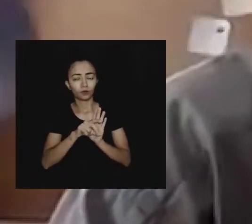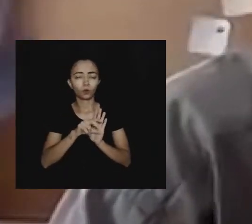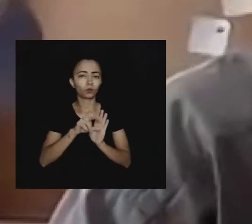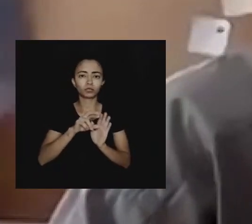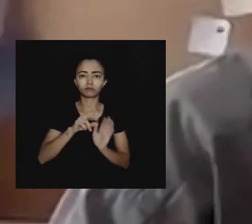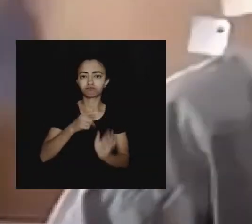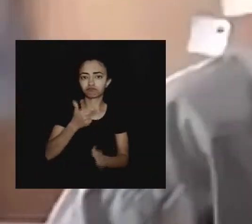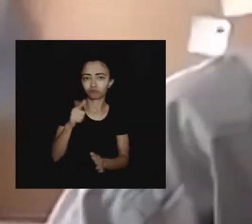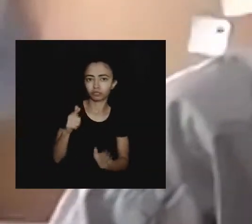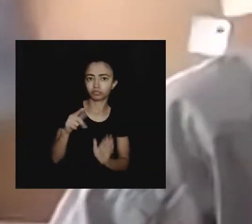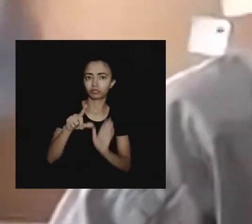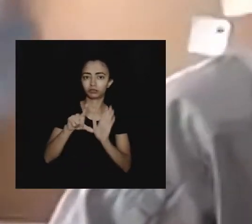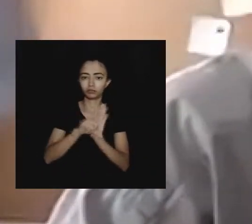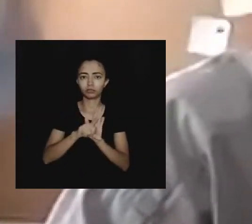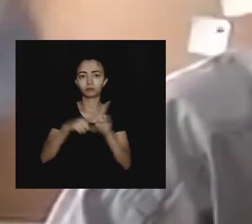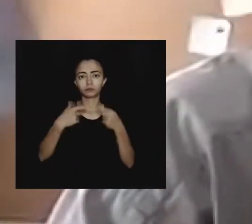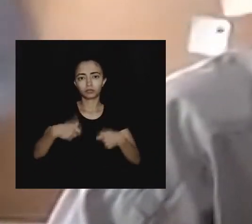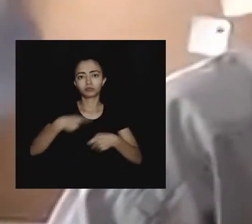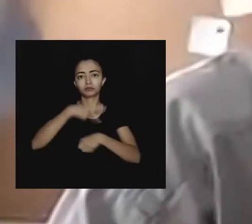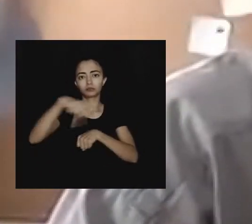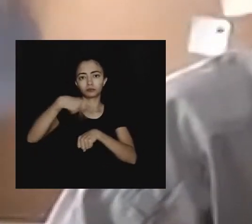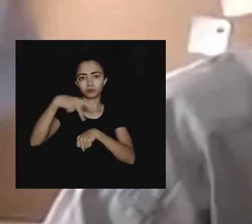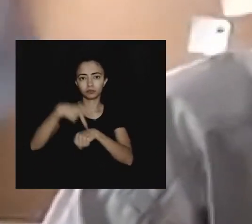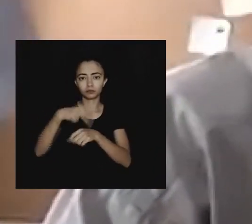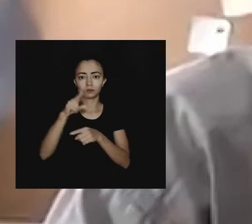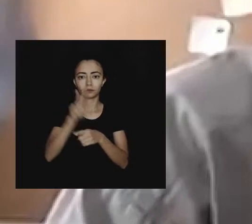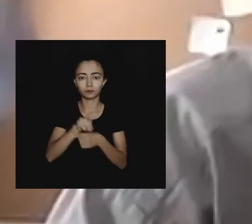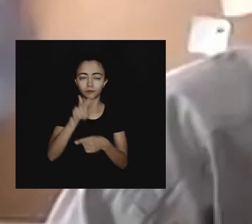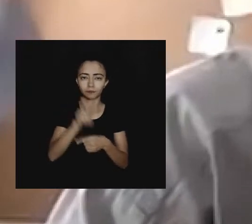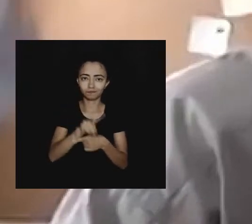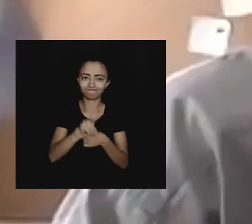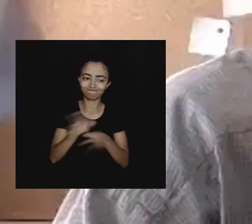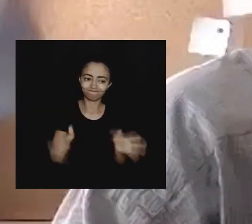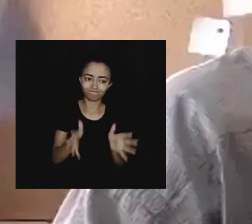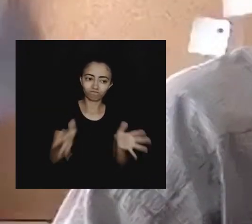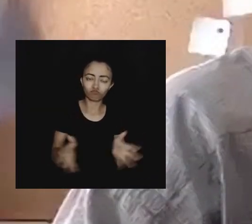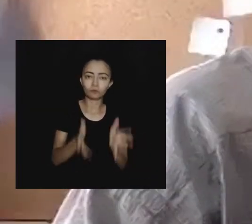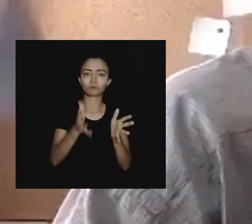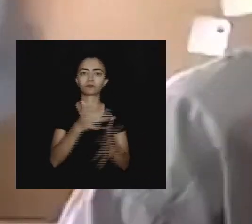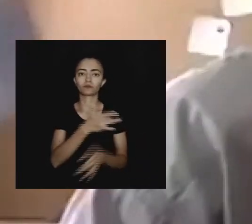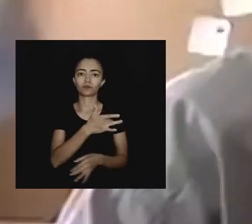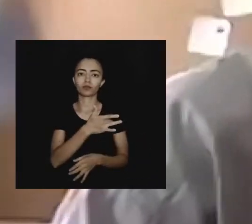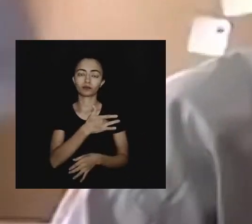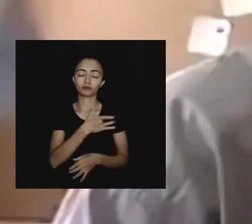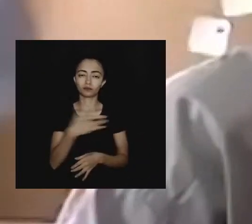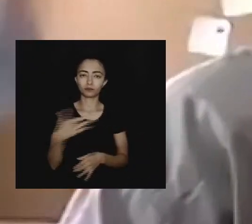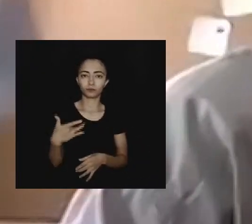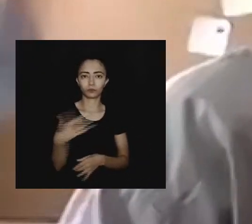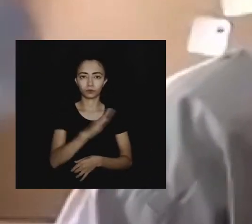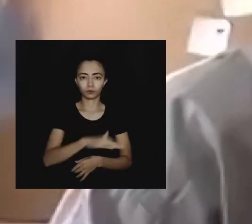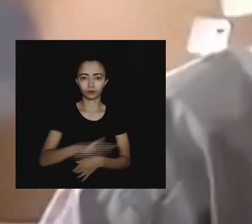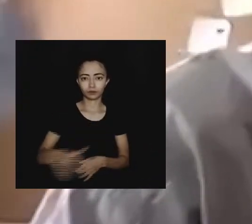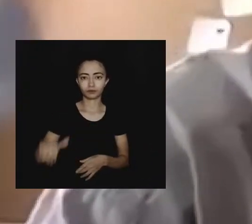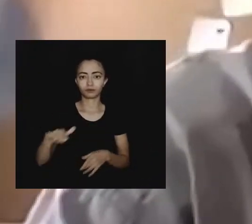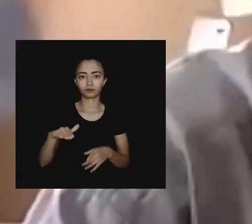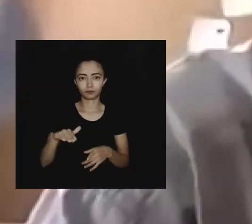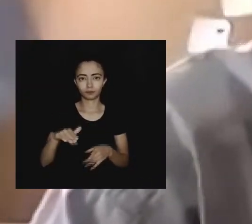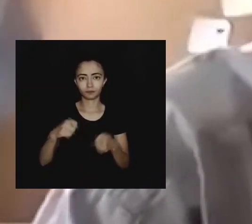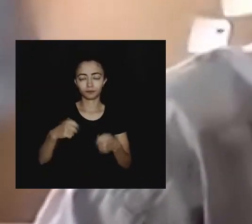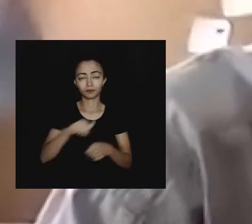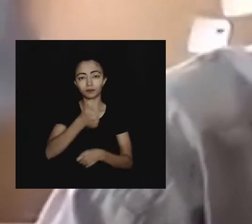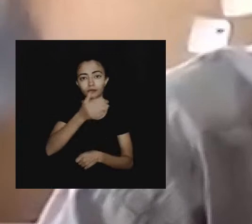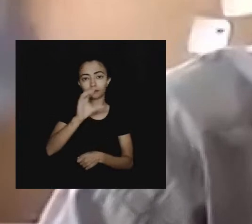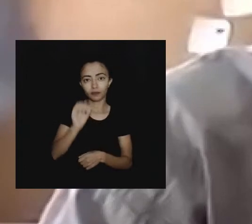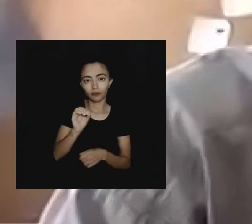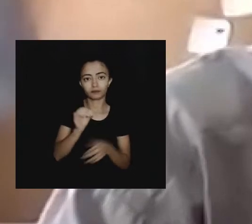without laws, defend the implementation of the initiative, the hospital front of the children,